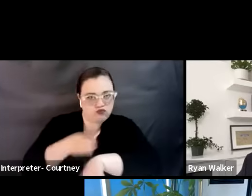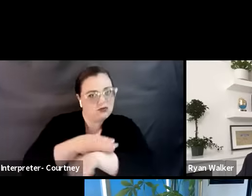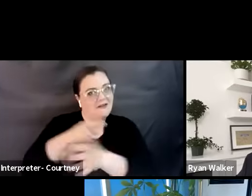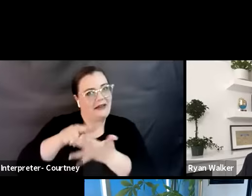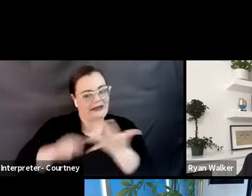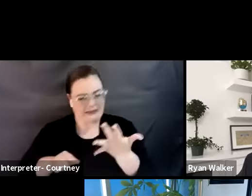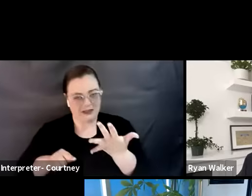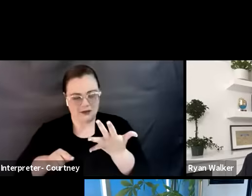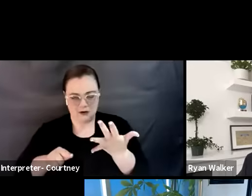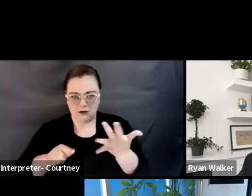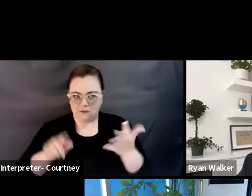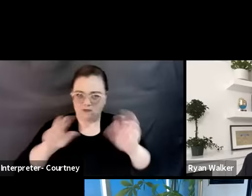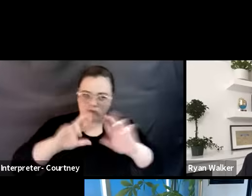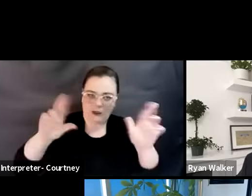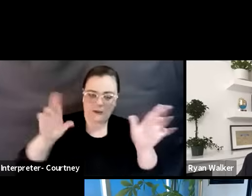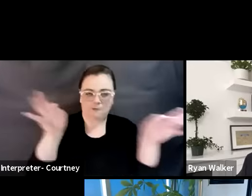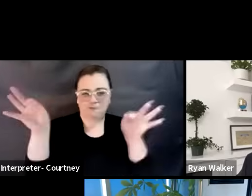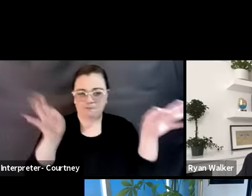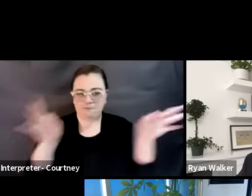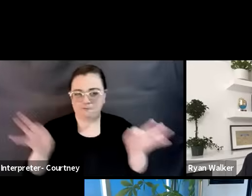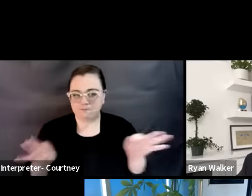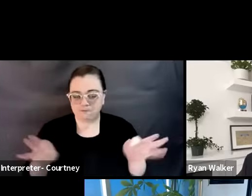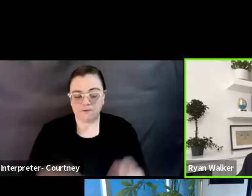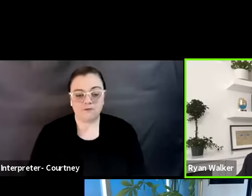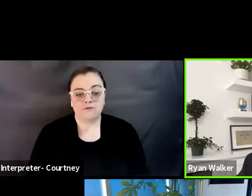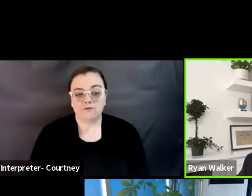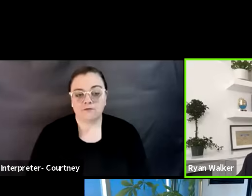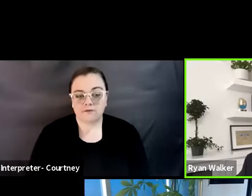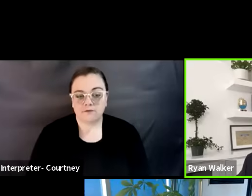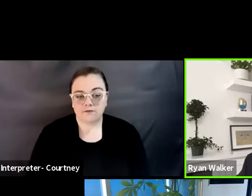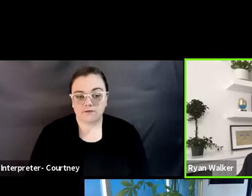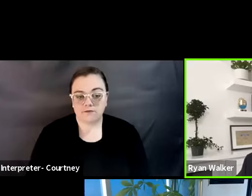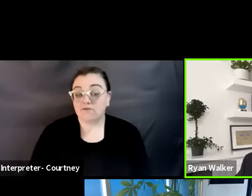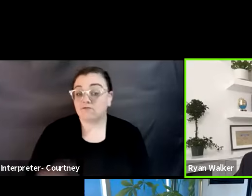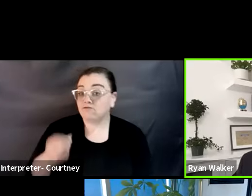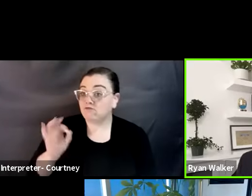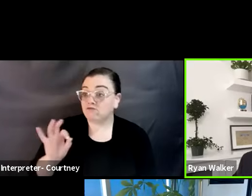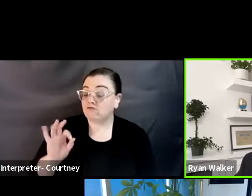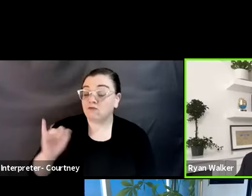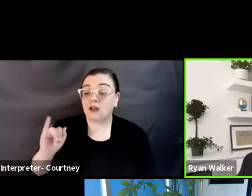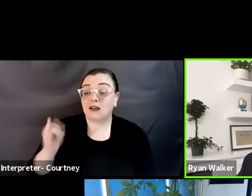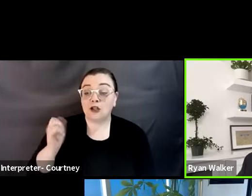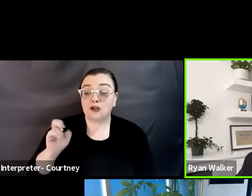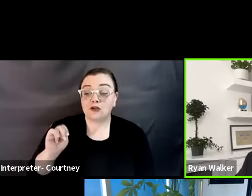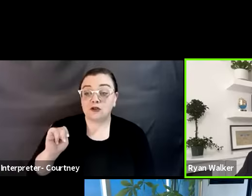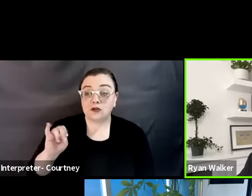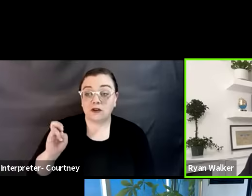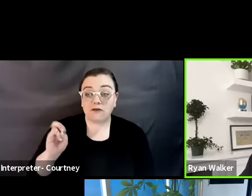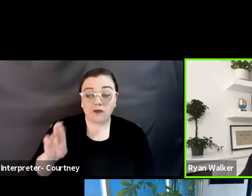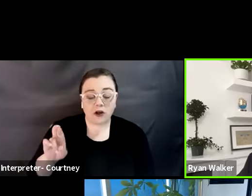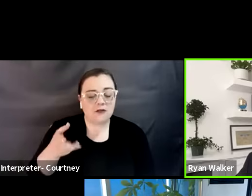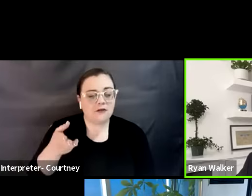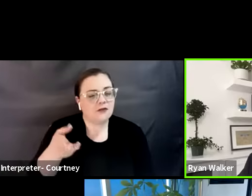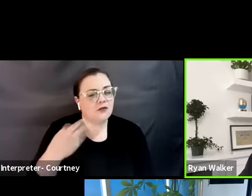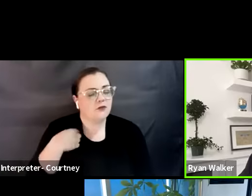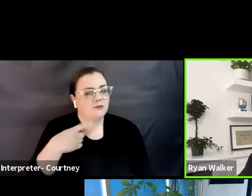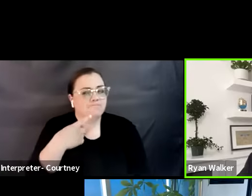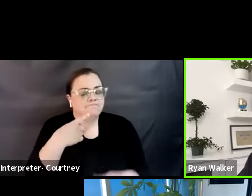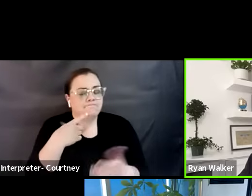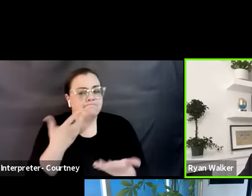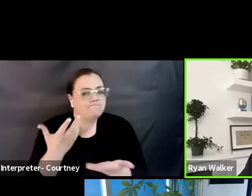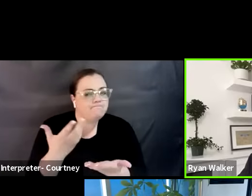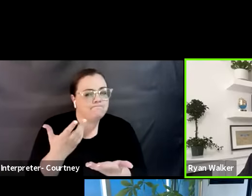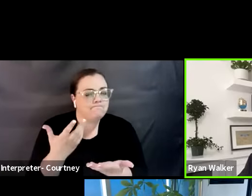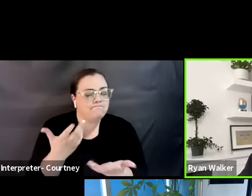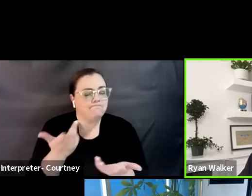see how we can help them achieve those goals. Absolutely. And Jennifer, what would you say when you're taking on a new client? How do you